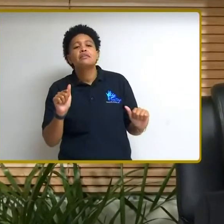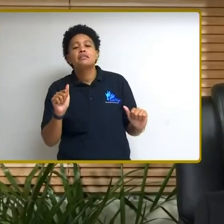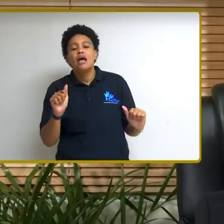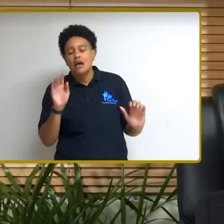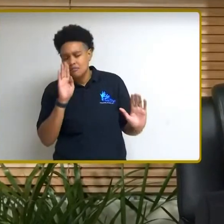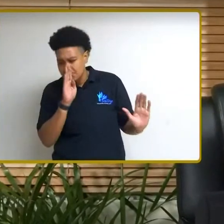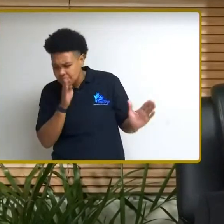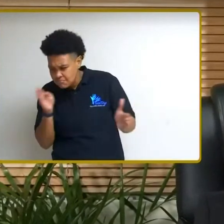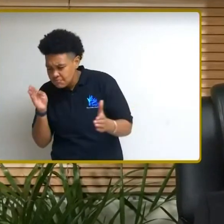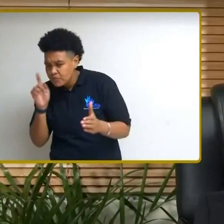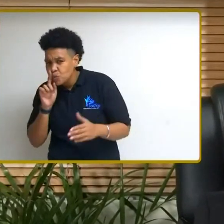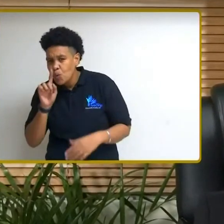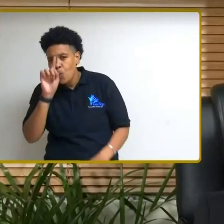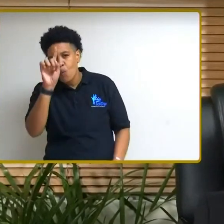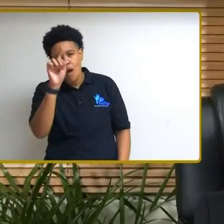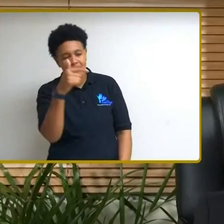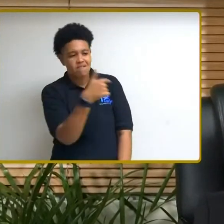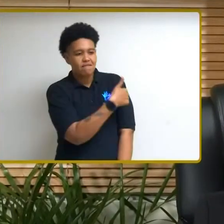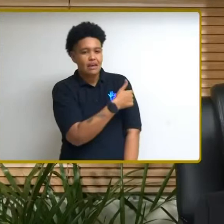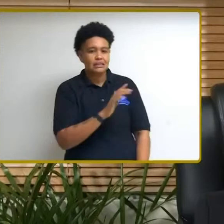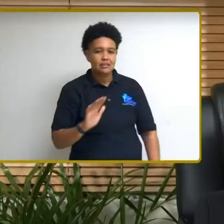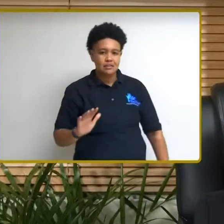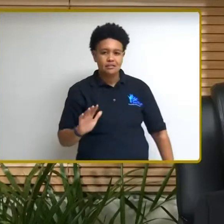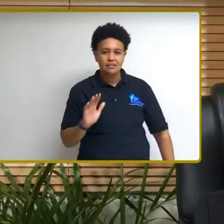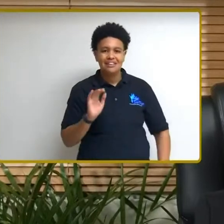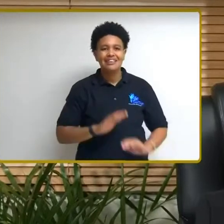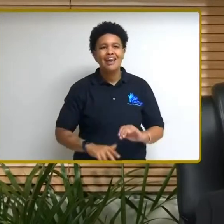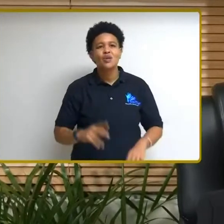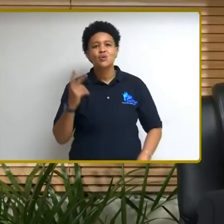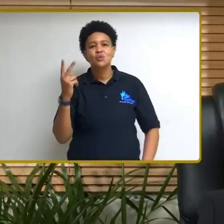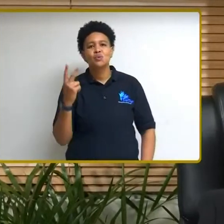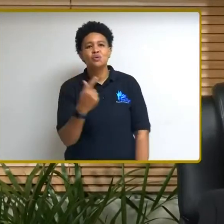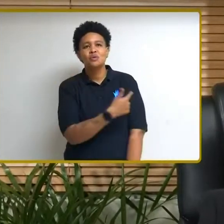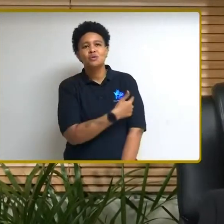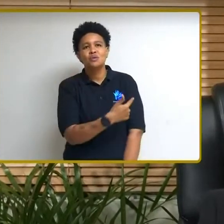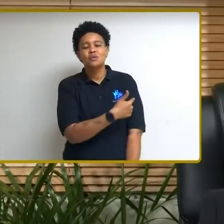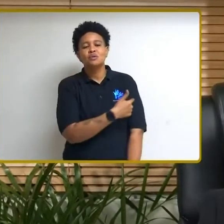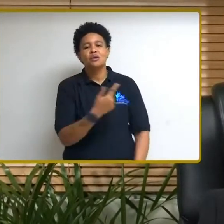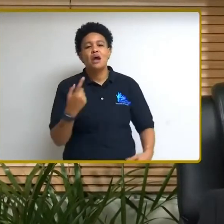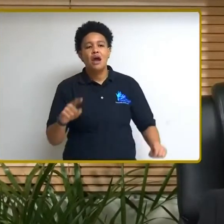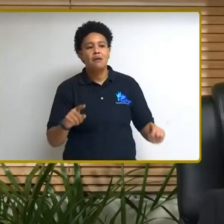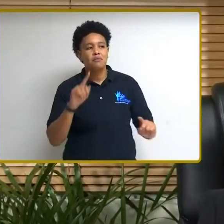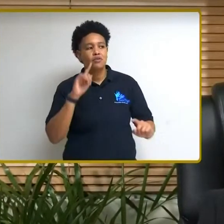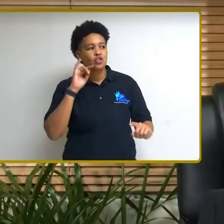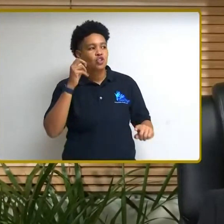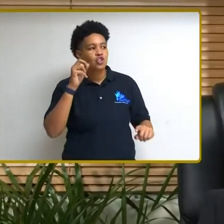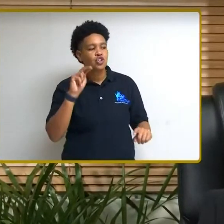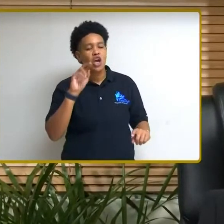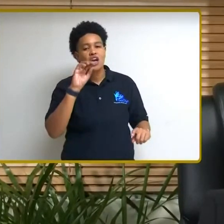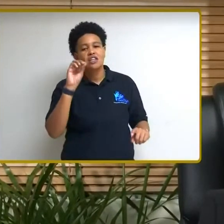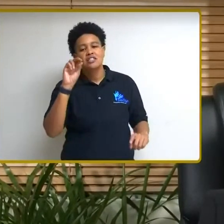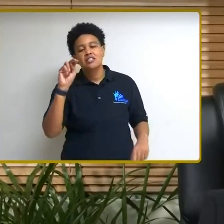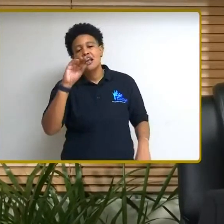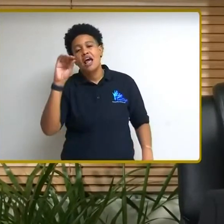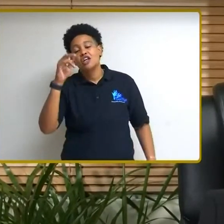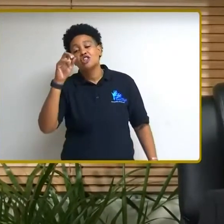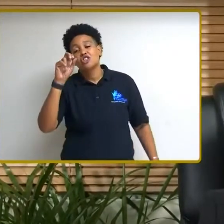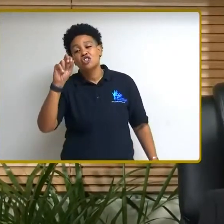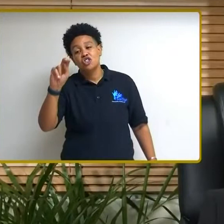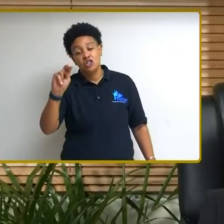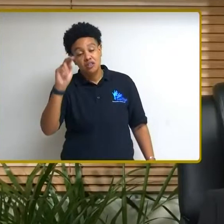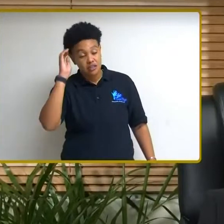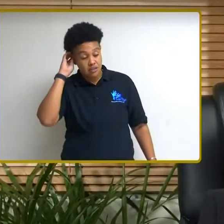to a single-dose vaccine as opposed to a double dose, which means the Johnson & Johnson, in fact,